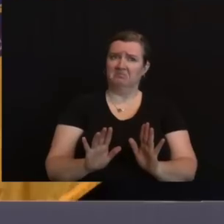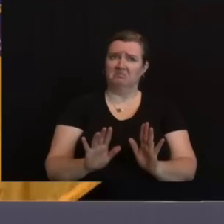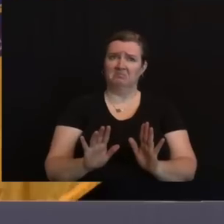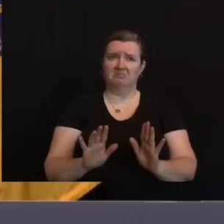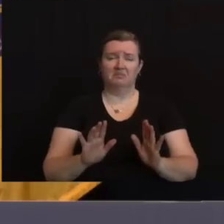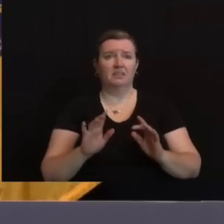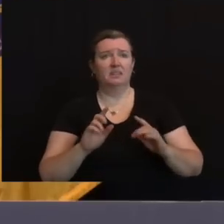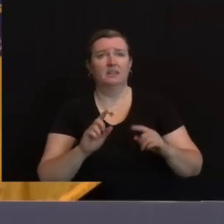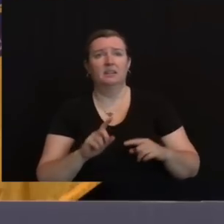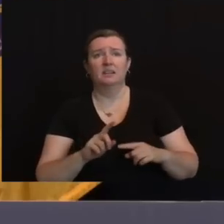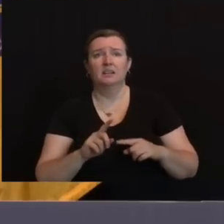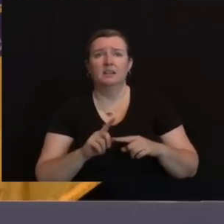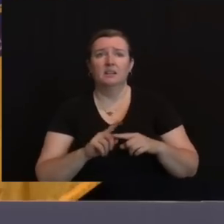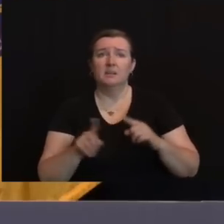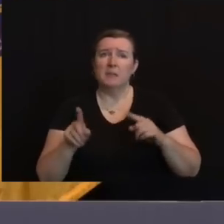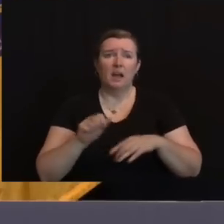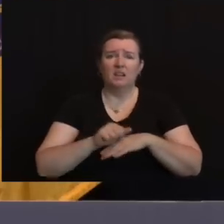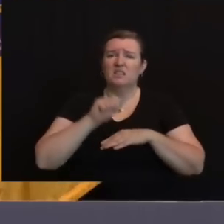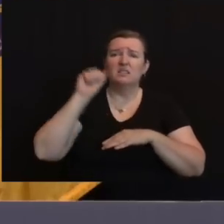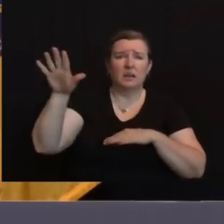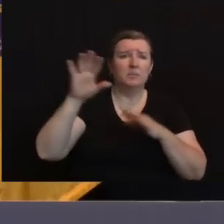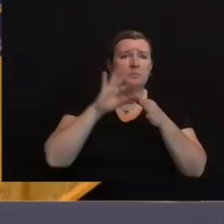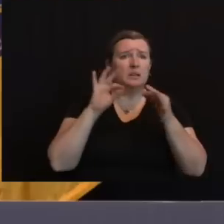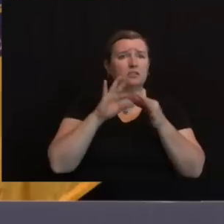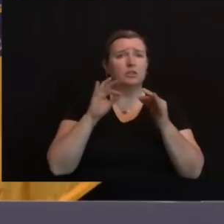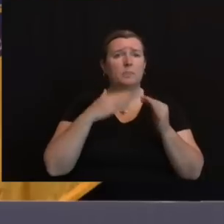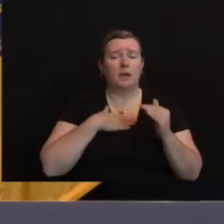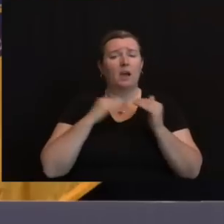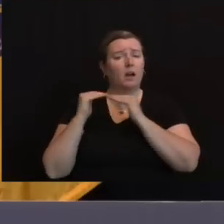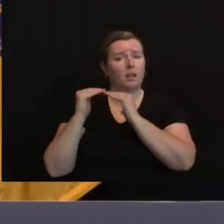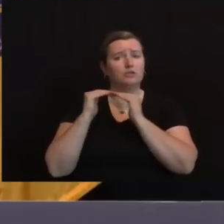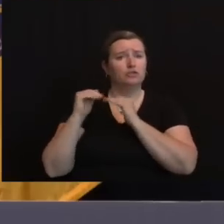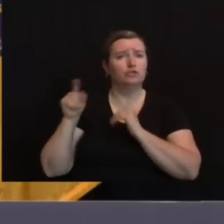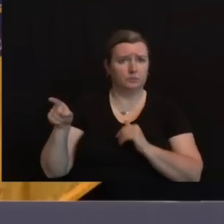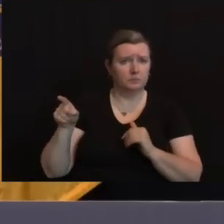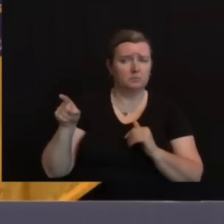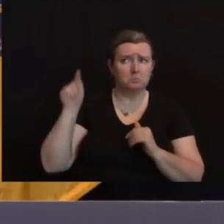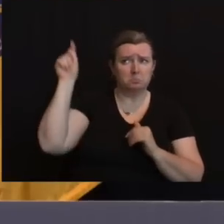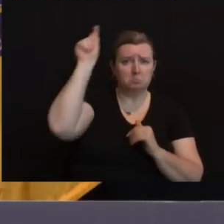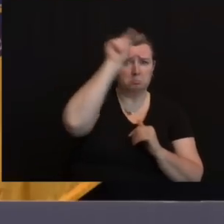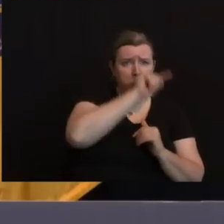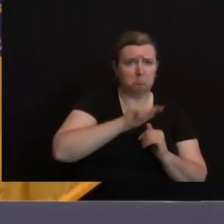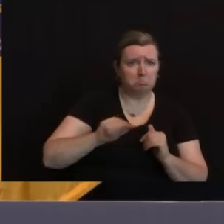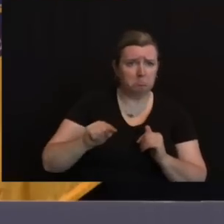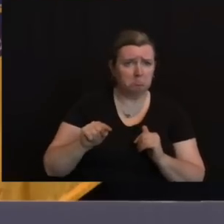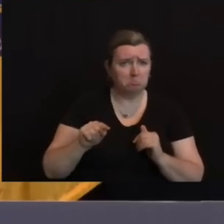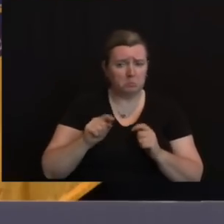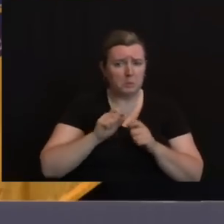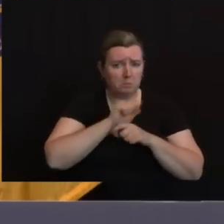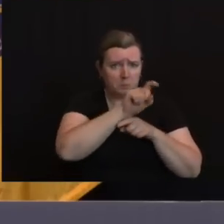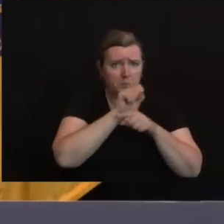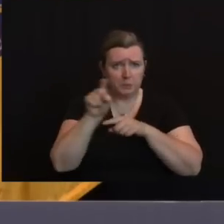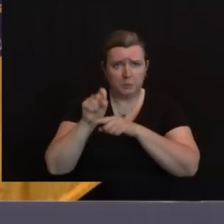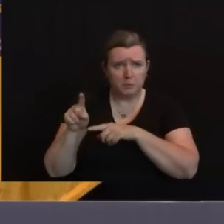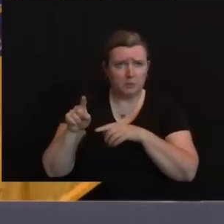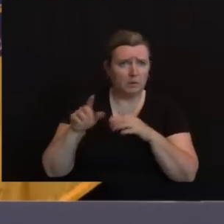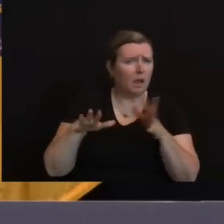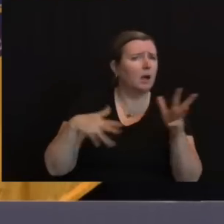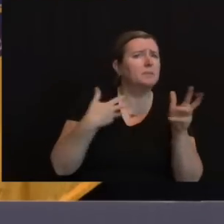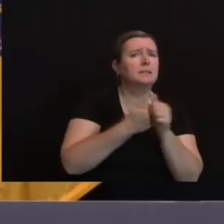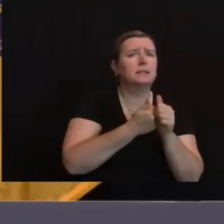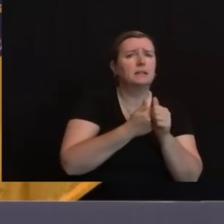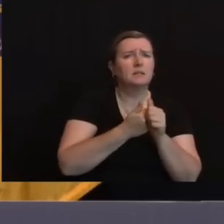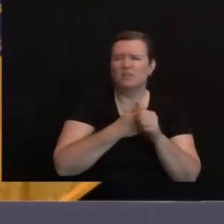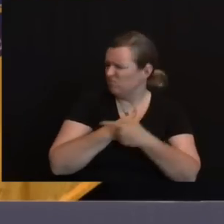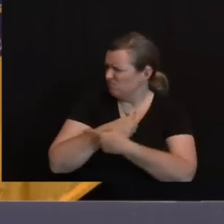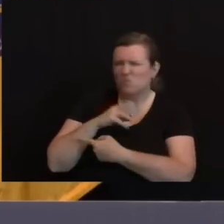sent a message to some of my colleagues as I was sitting here a short while ago to get an update on it. Judy, do you have anything